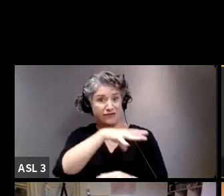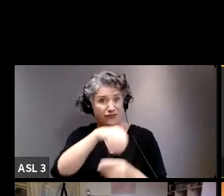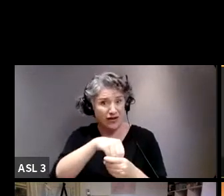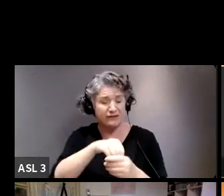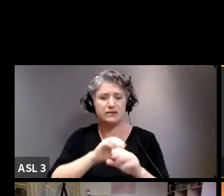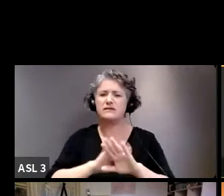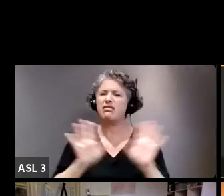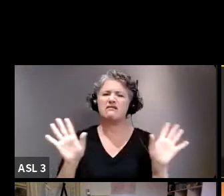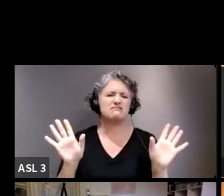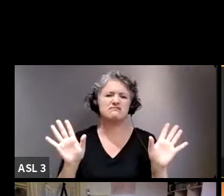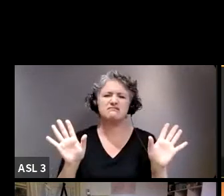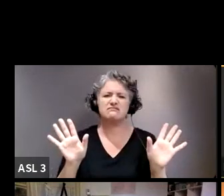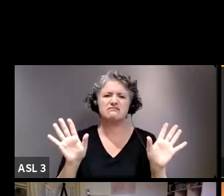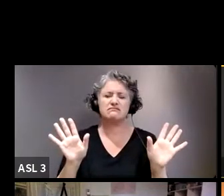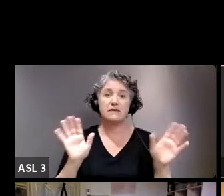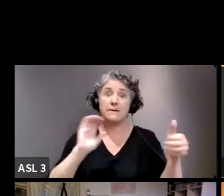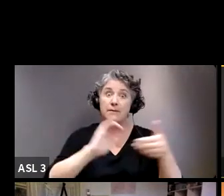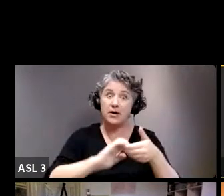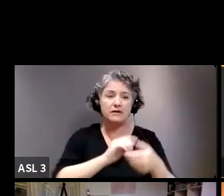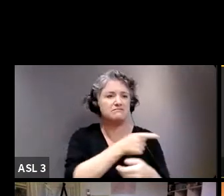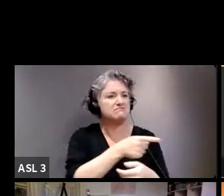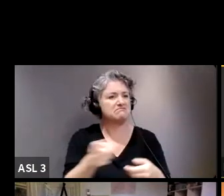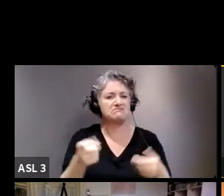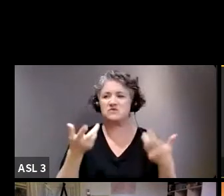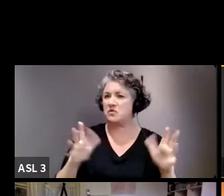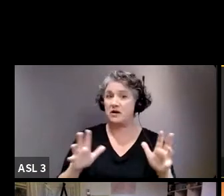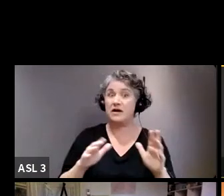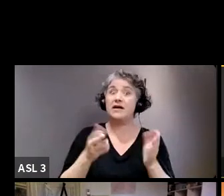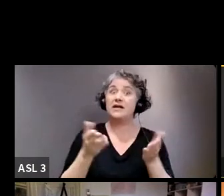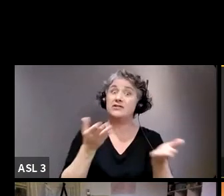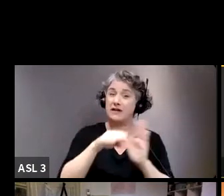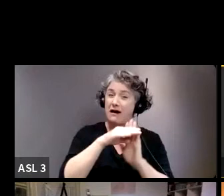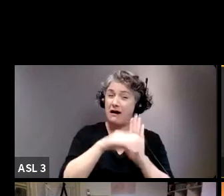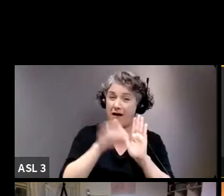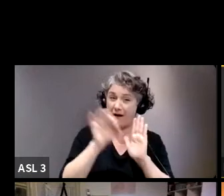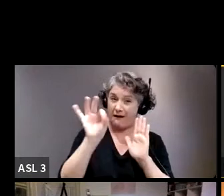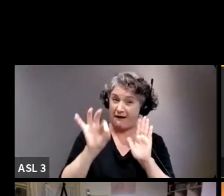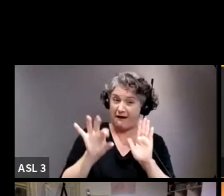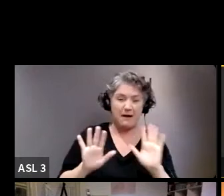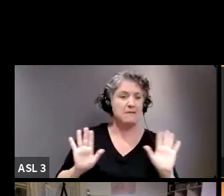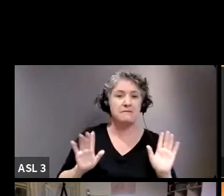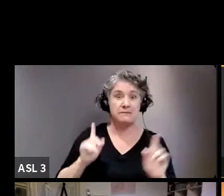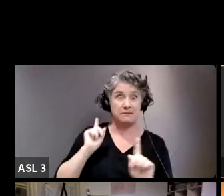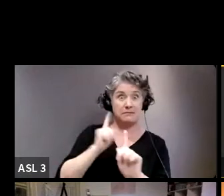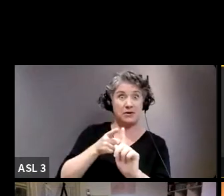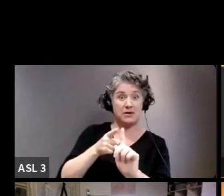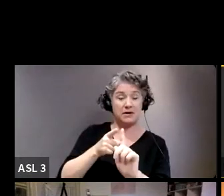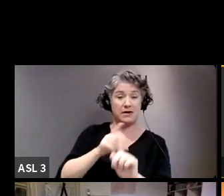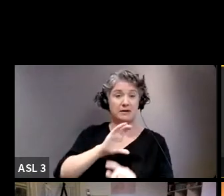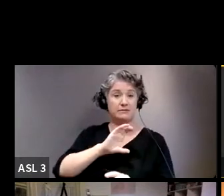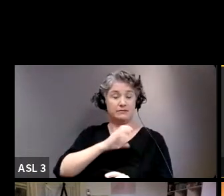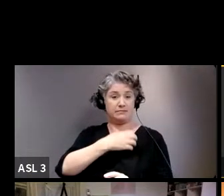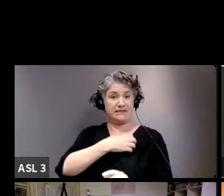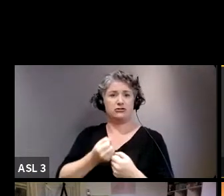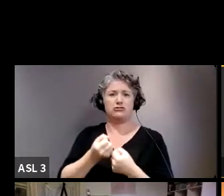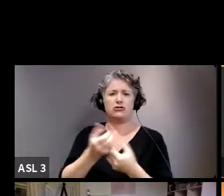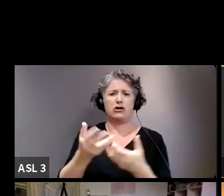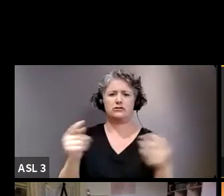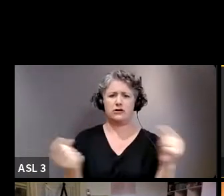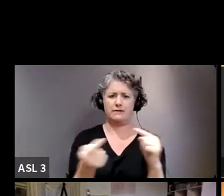be partnered with the police there are services that exist but the point is that police cause harm and we don't want them